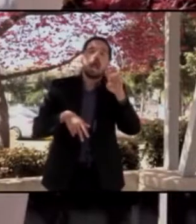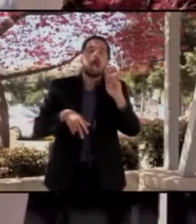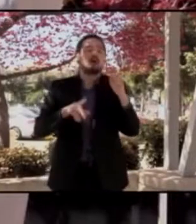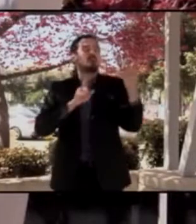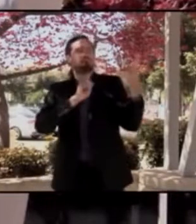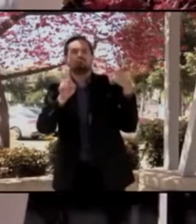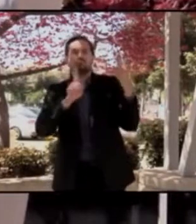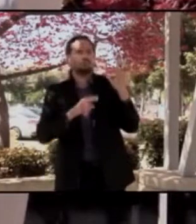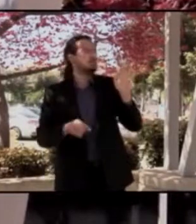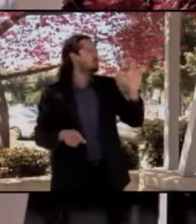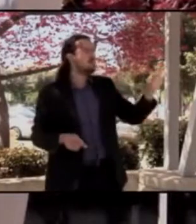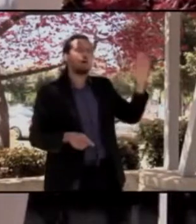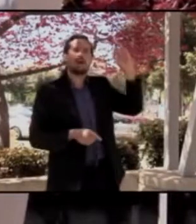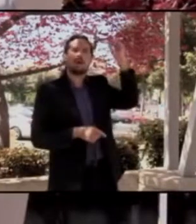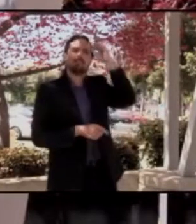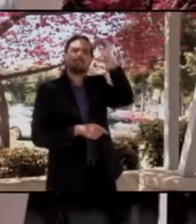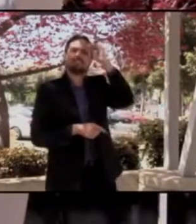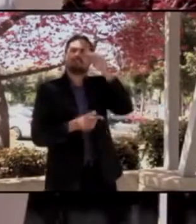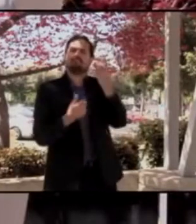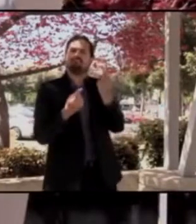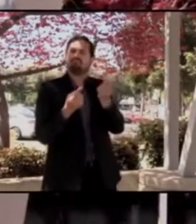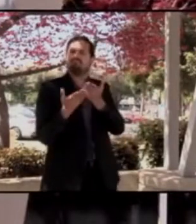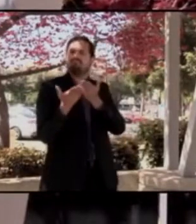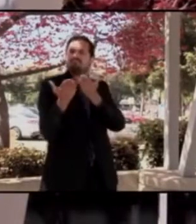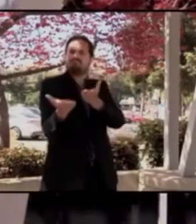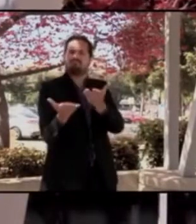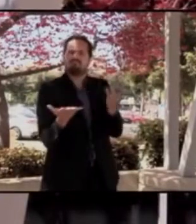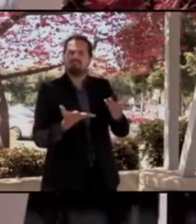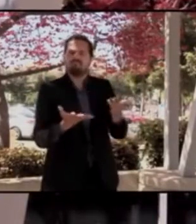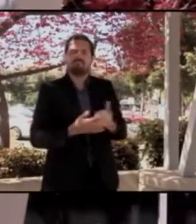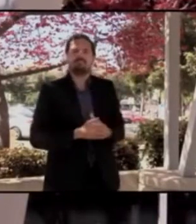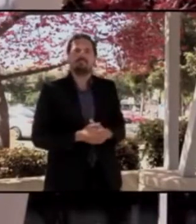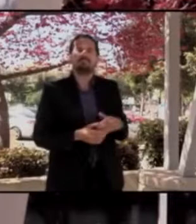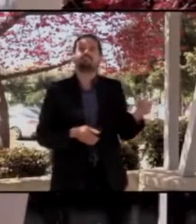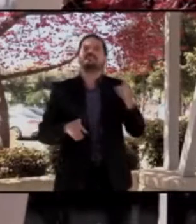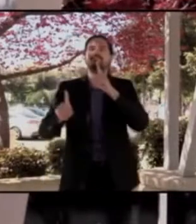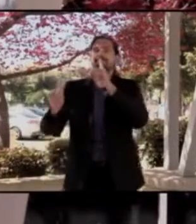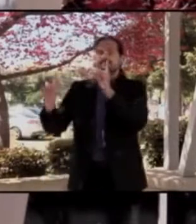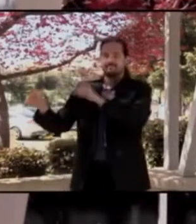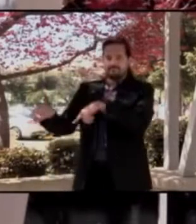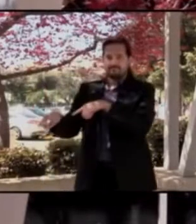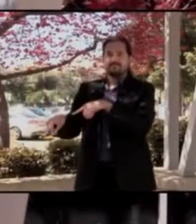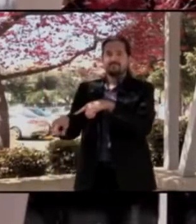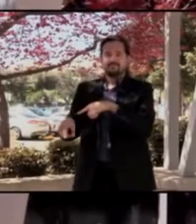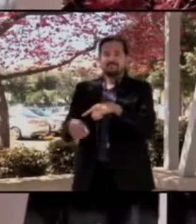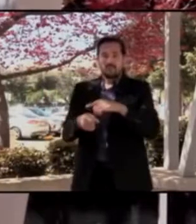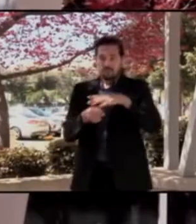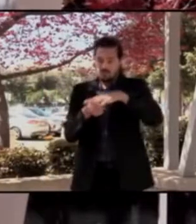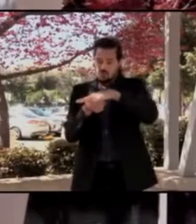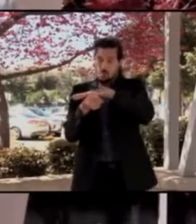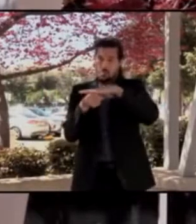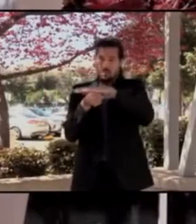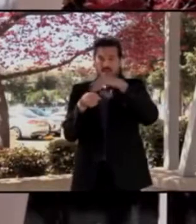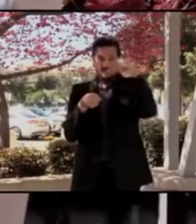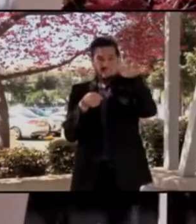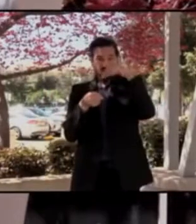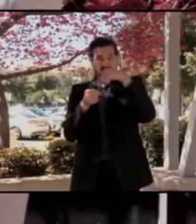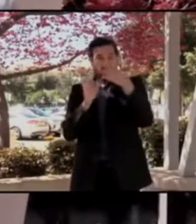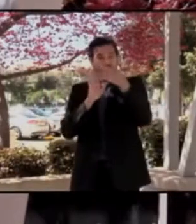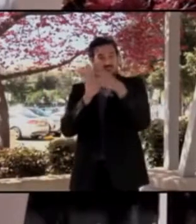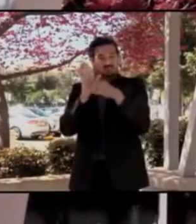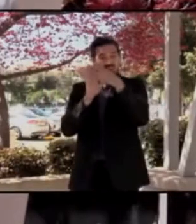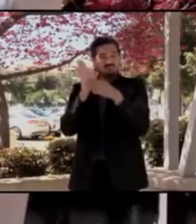today? The question is around local guidance on wearing masks outdoors, given